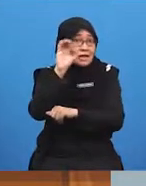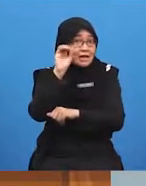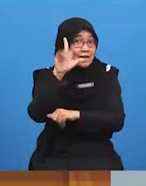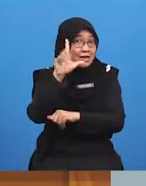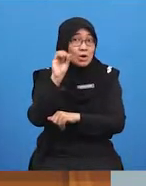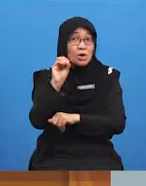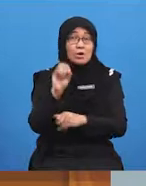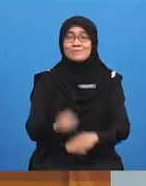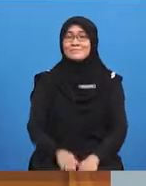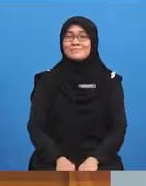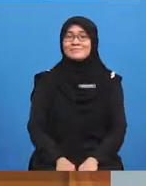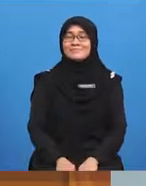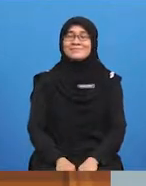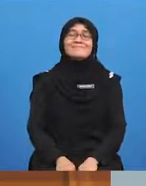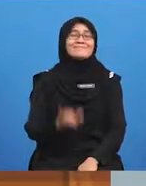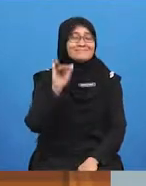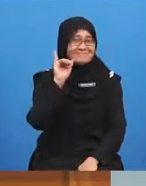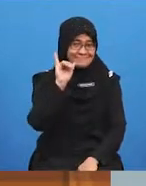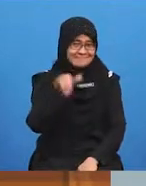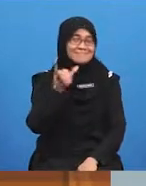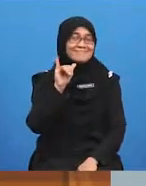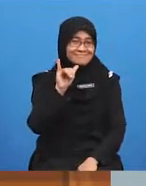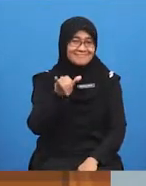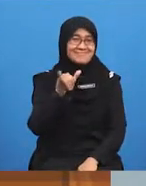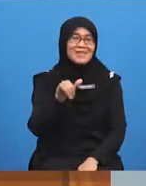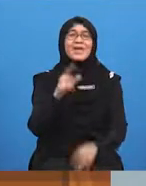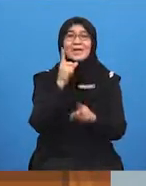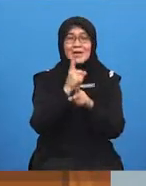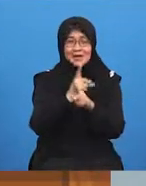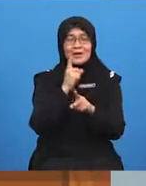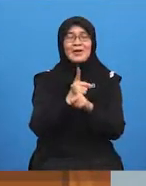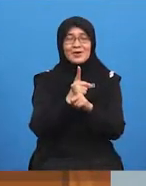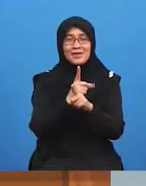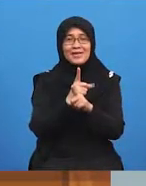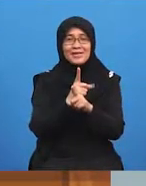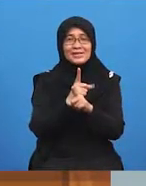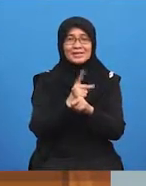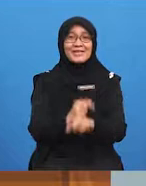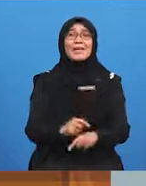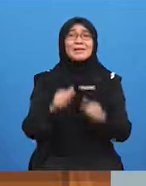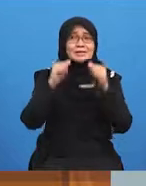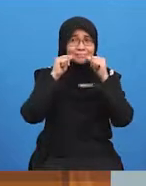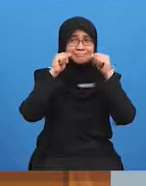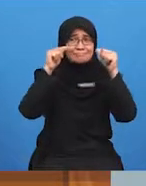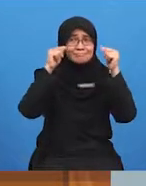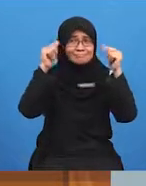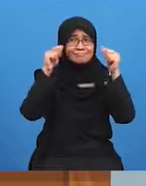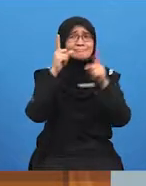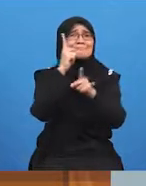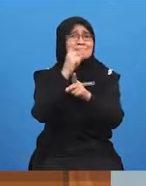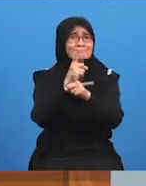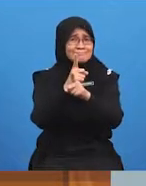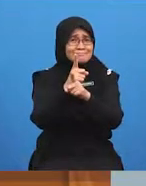Well, yes, you are absolutely correct, Yolo. Amazing! Yes, it is a